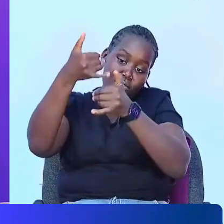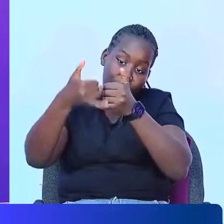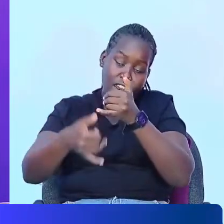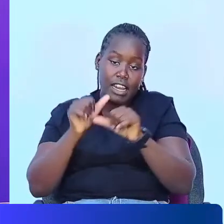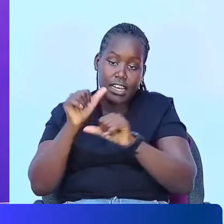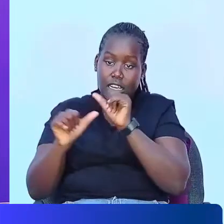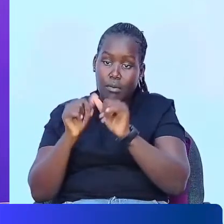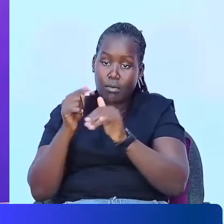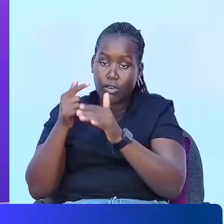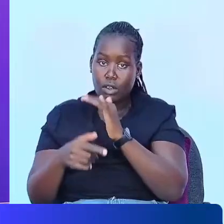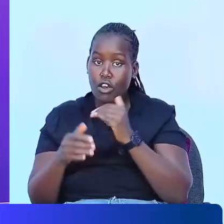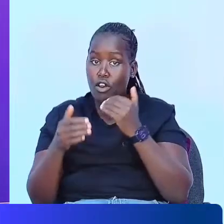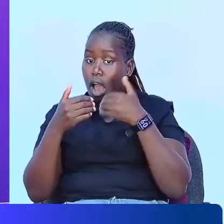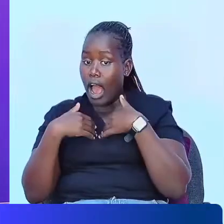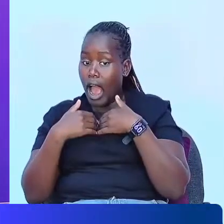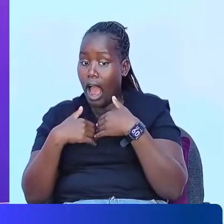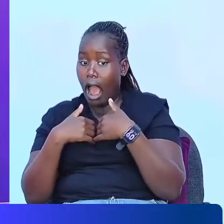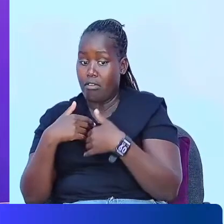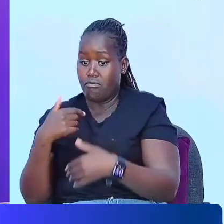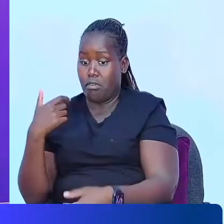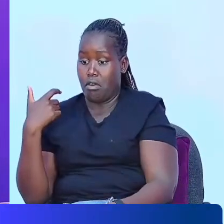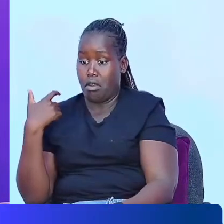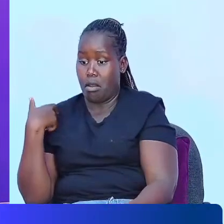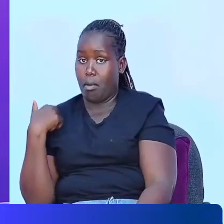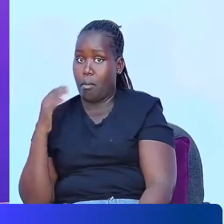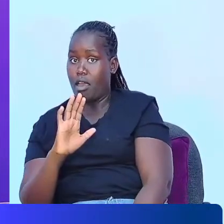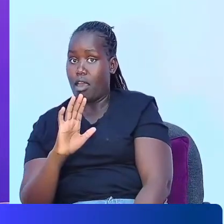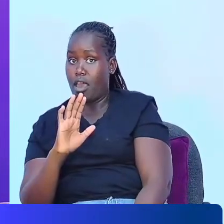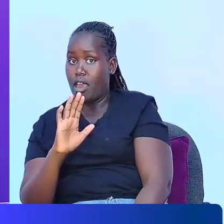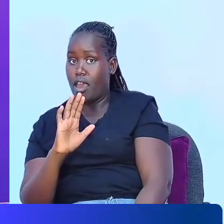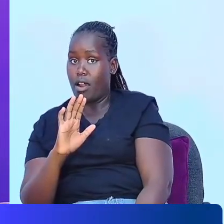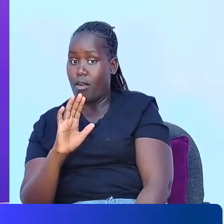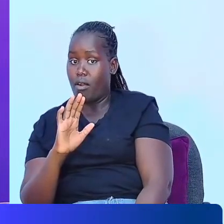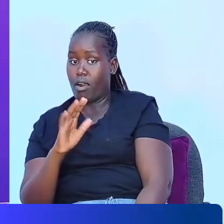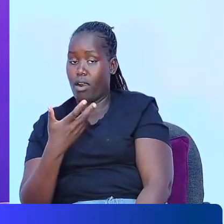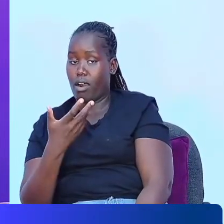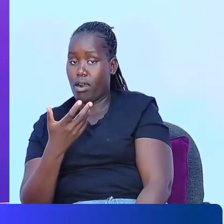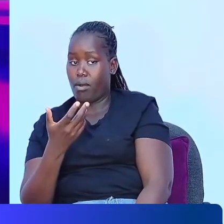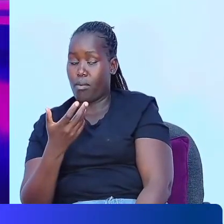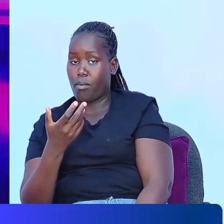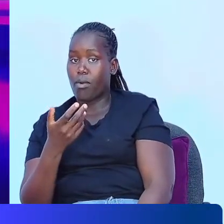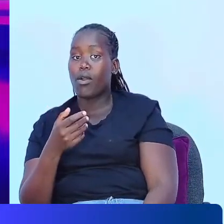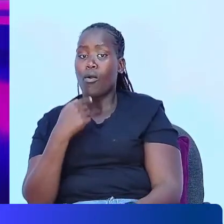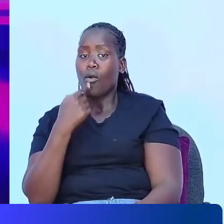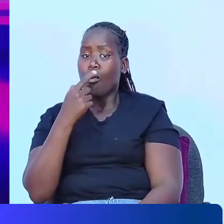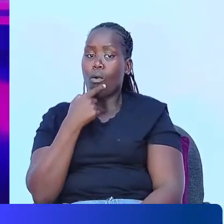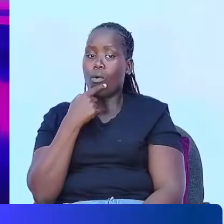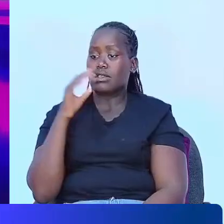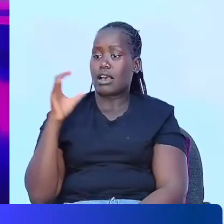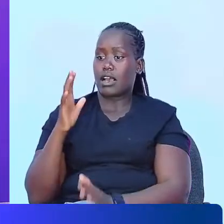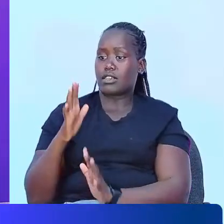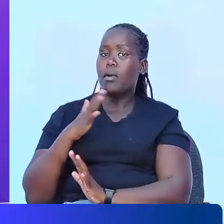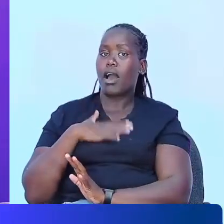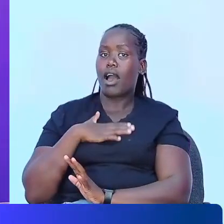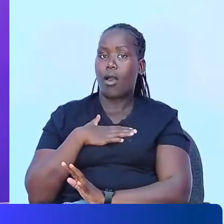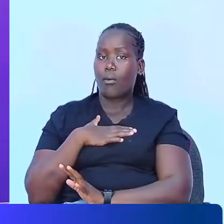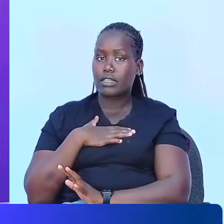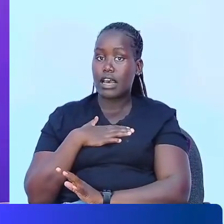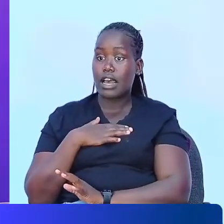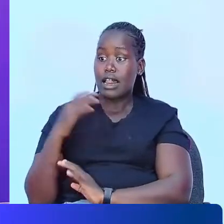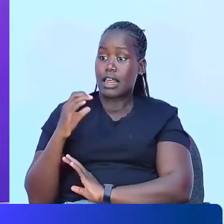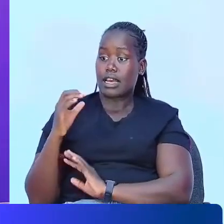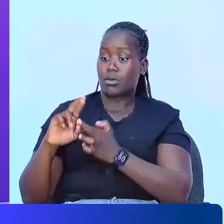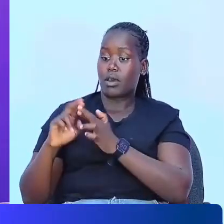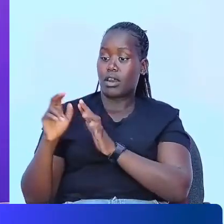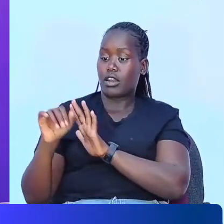do we have your contacts? And that is how, now that is talking about customer relationship. Who is our customer? The customer relationship.